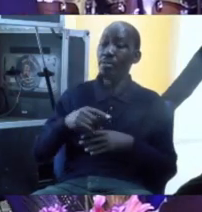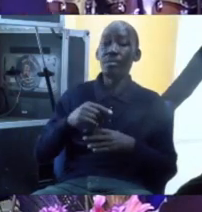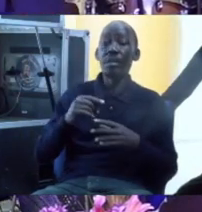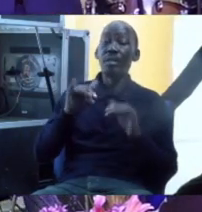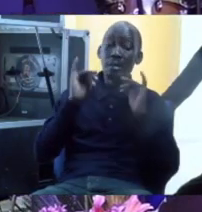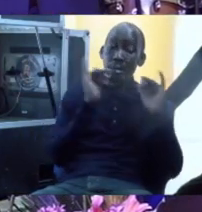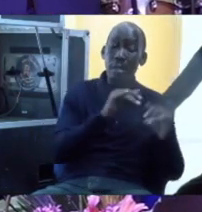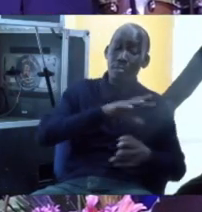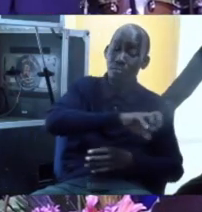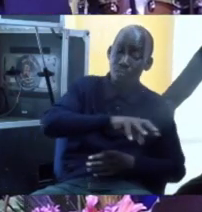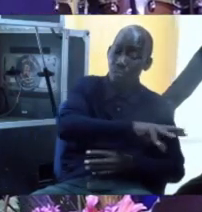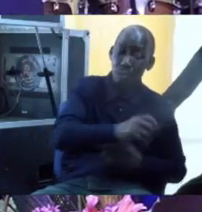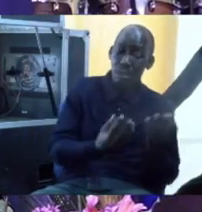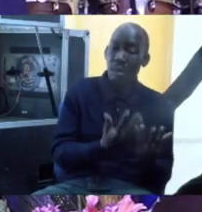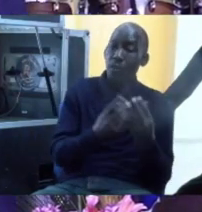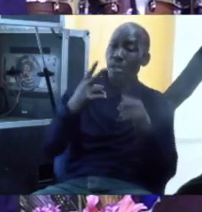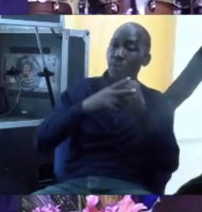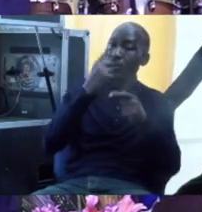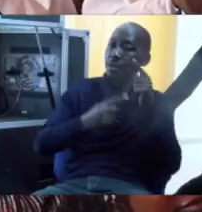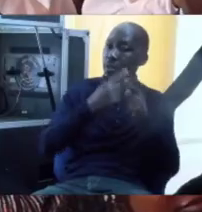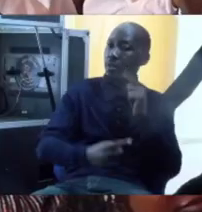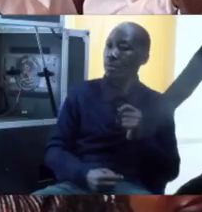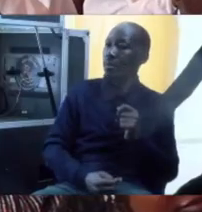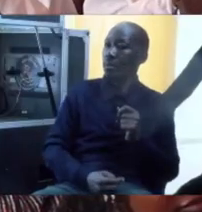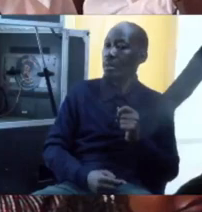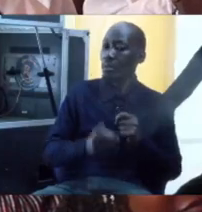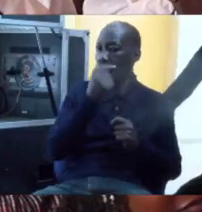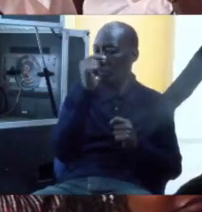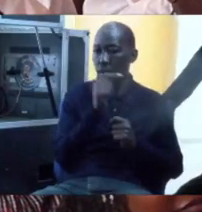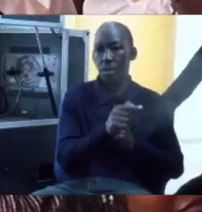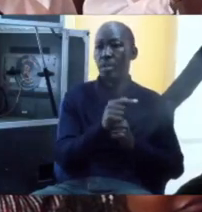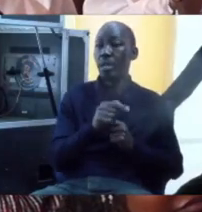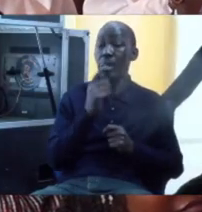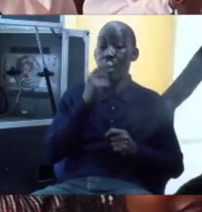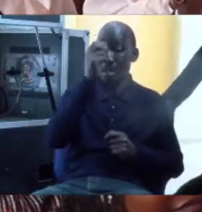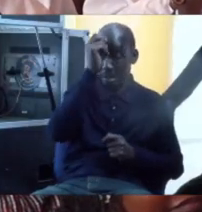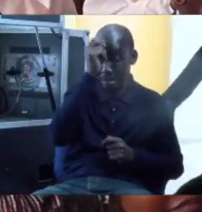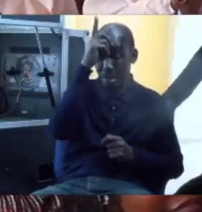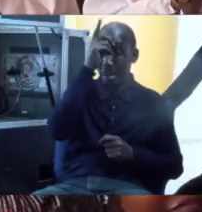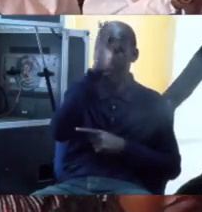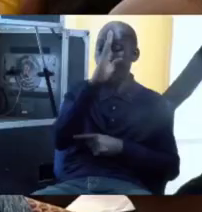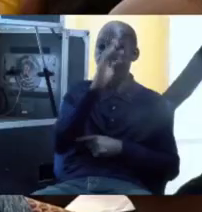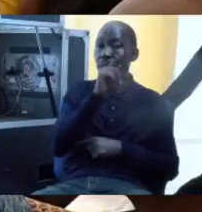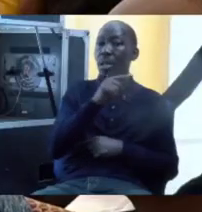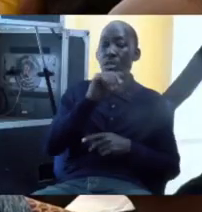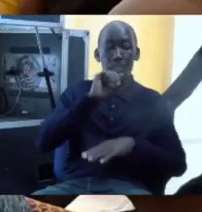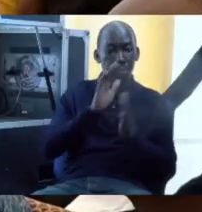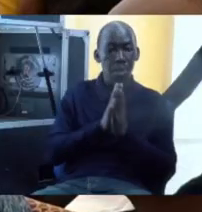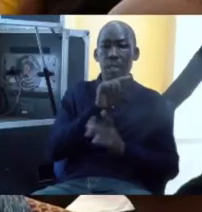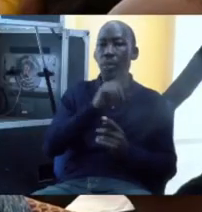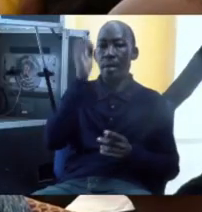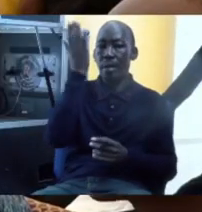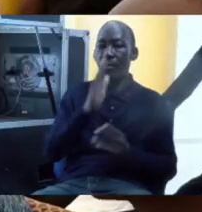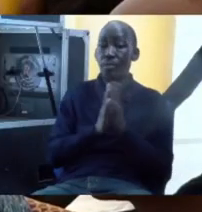Nandipoza aka ishia kula nyasi. He acknowledged the God of heaven. Alipomtambua Mungu. I pray that shall not be your story. Naomba haitakuwa hadithi